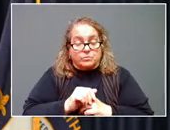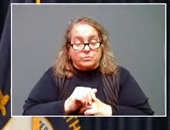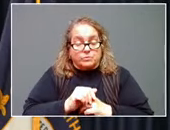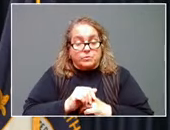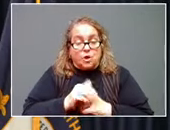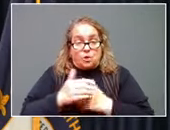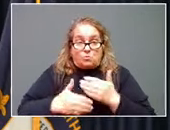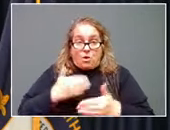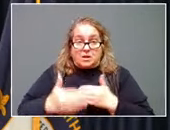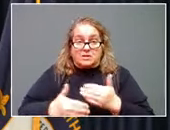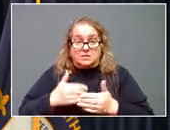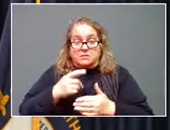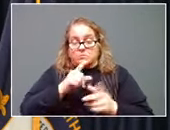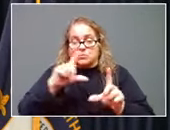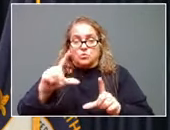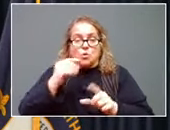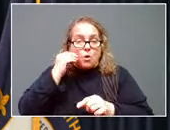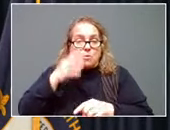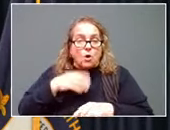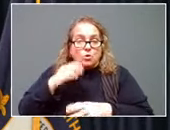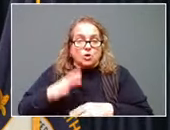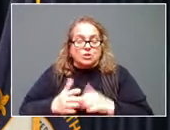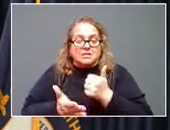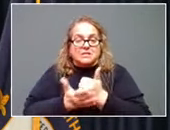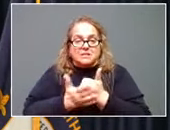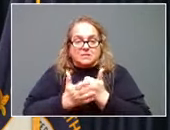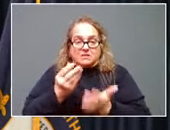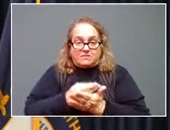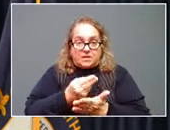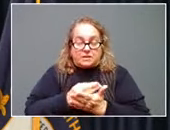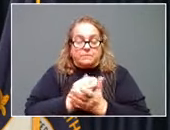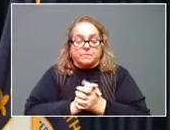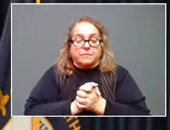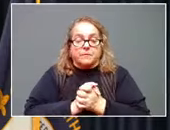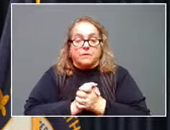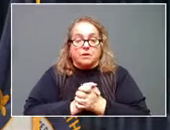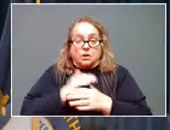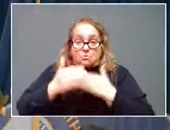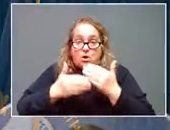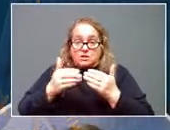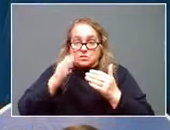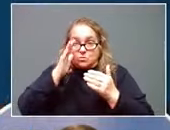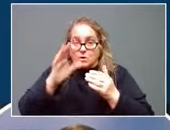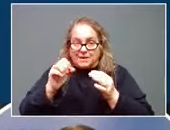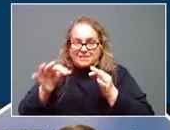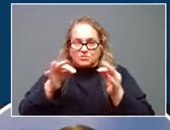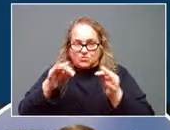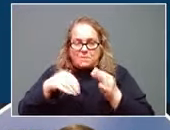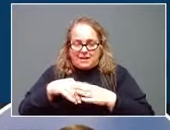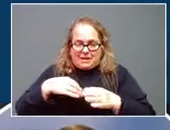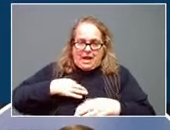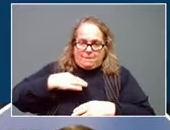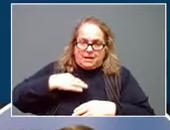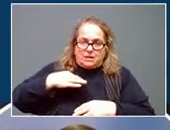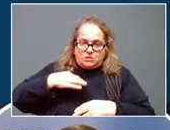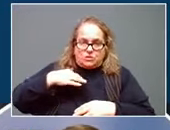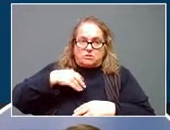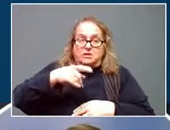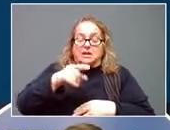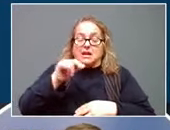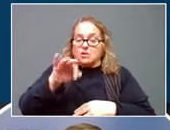we pull up the homeowners assistance fund? The process will be outlined in the application. You're going